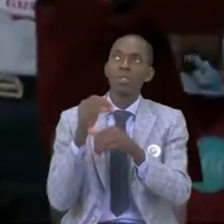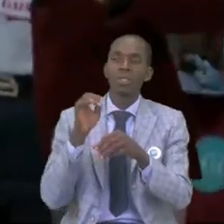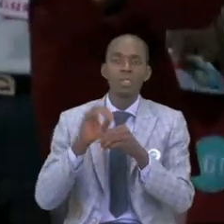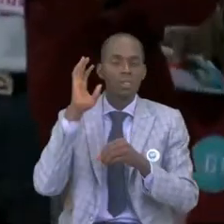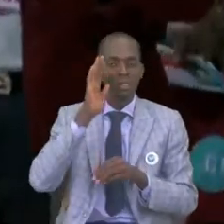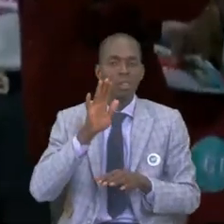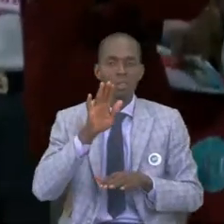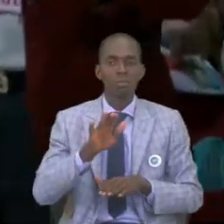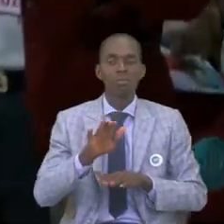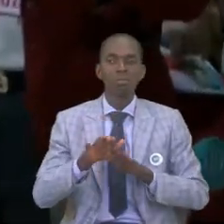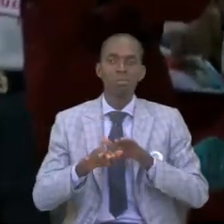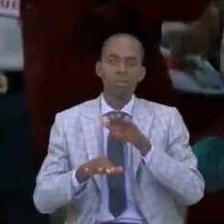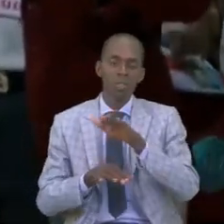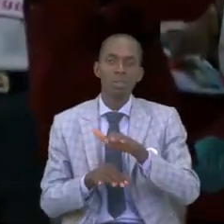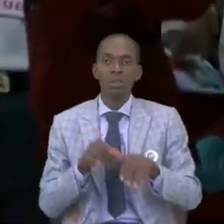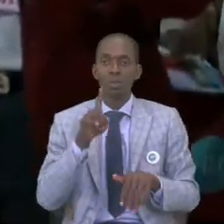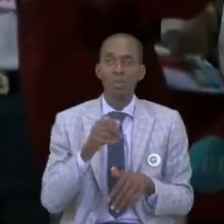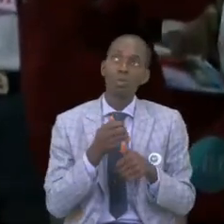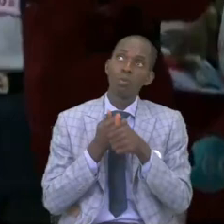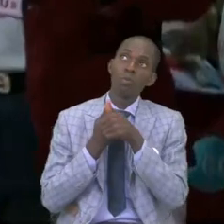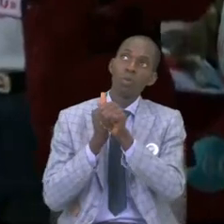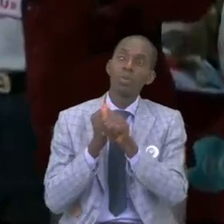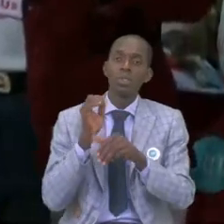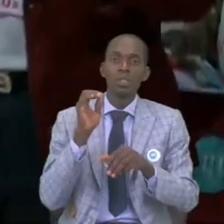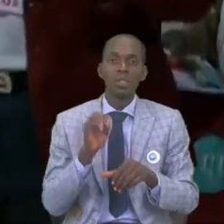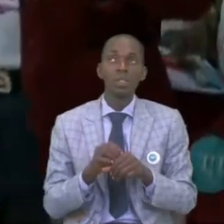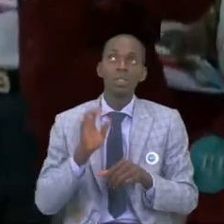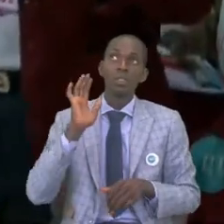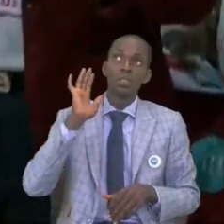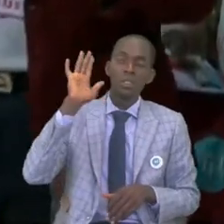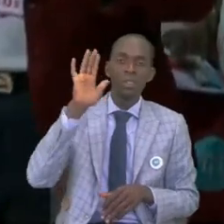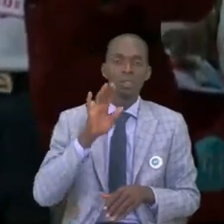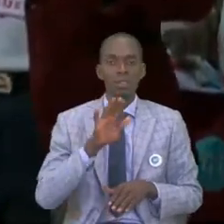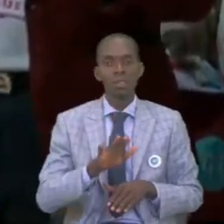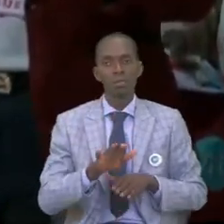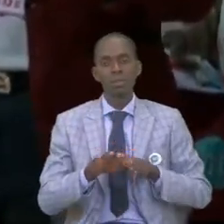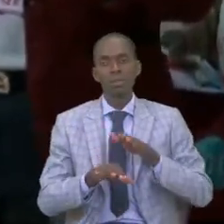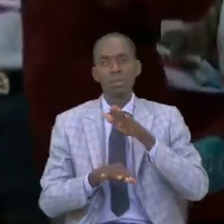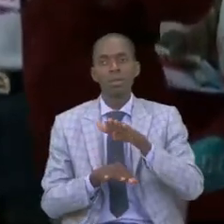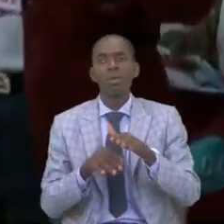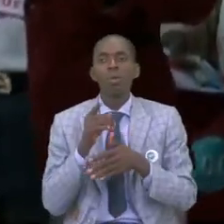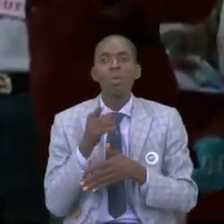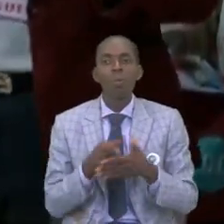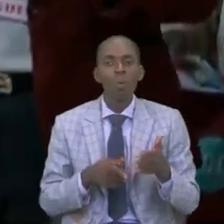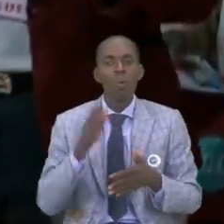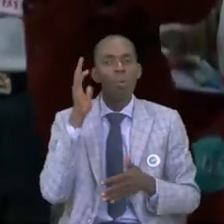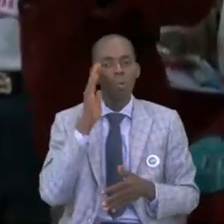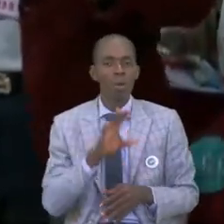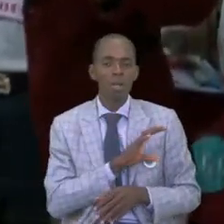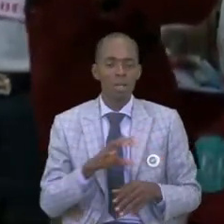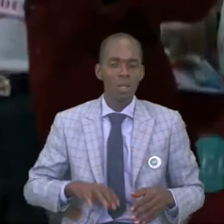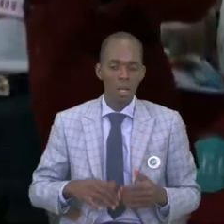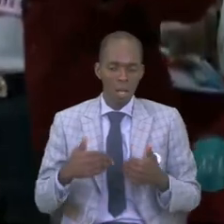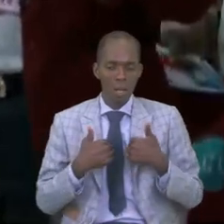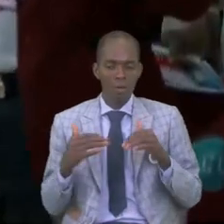steps. You follow in his steps. What will Christ have done in this